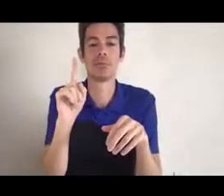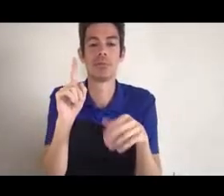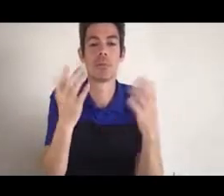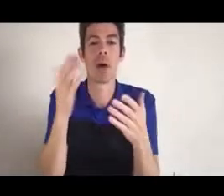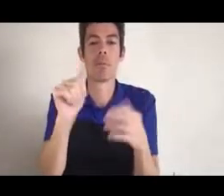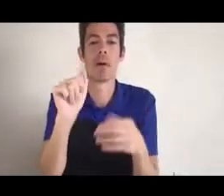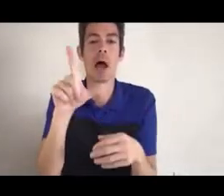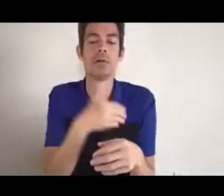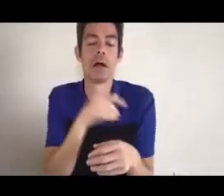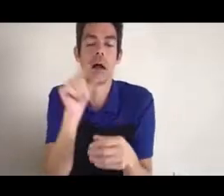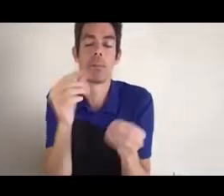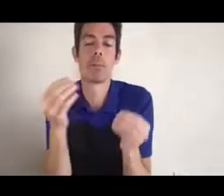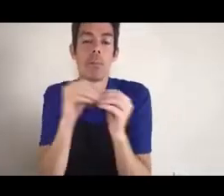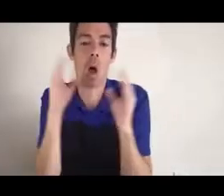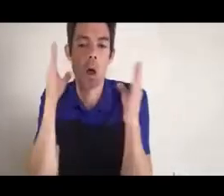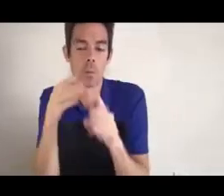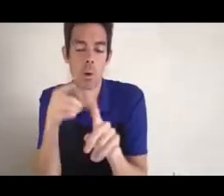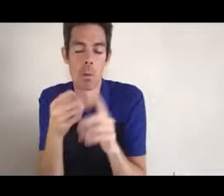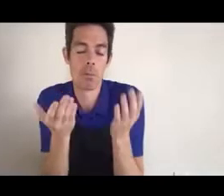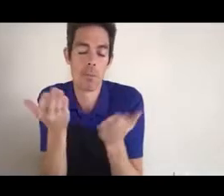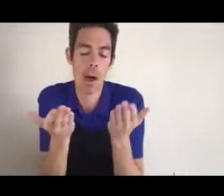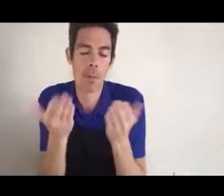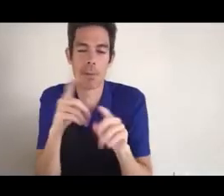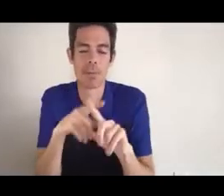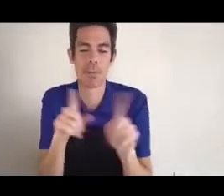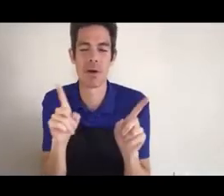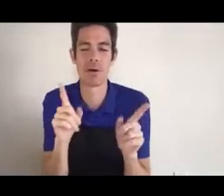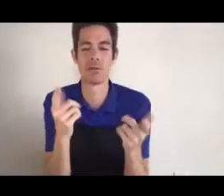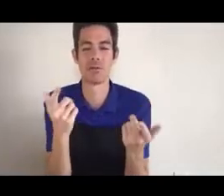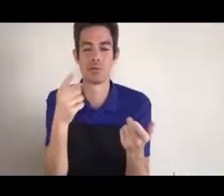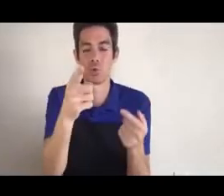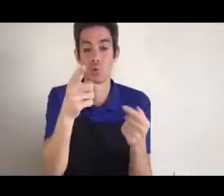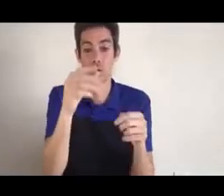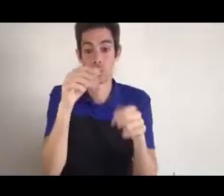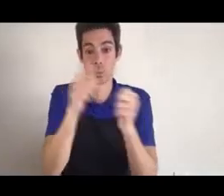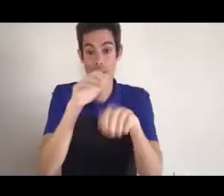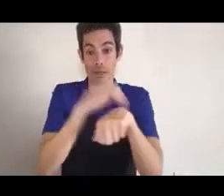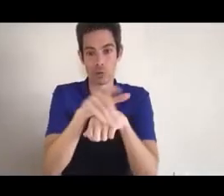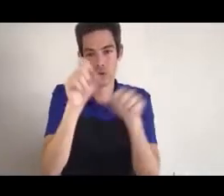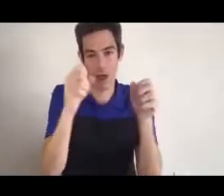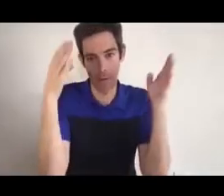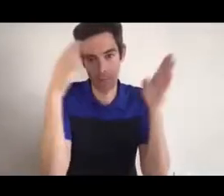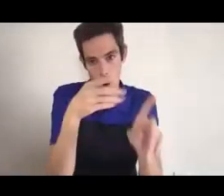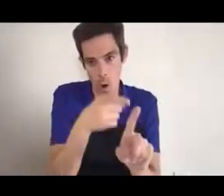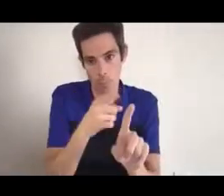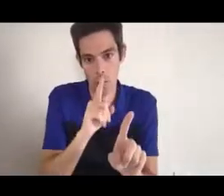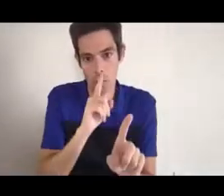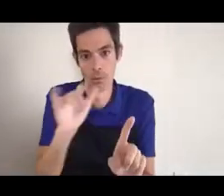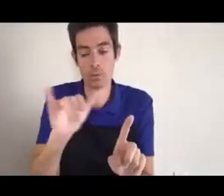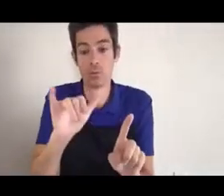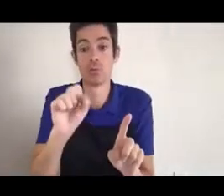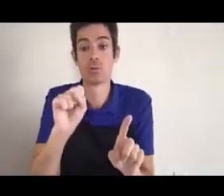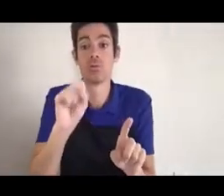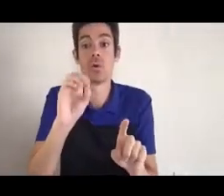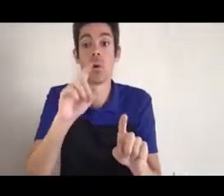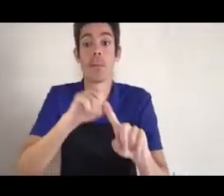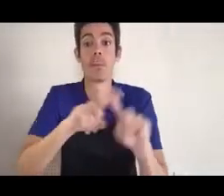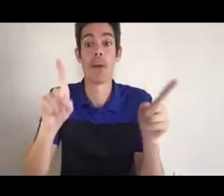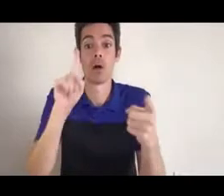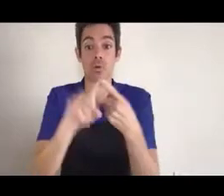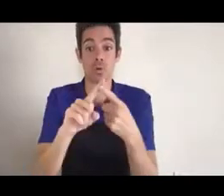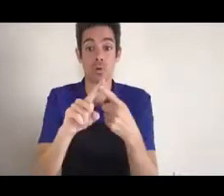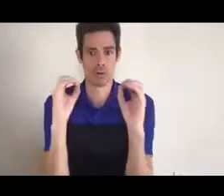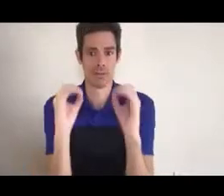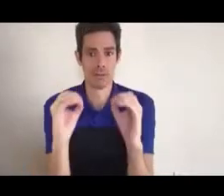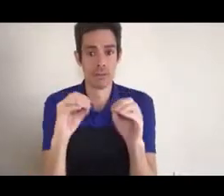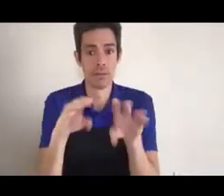kind of the same thing. Maybe ASL has a little bit more emphasis on focal point, but again, in English, you can do